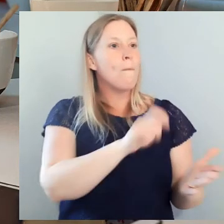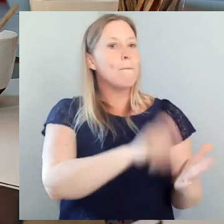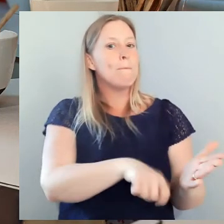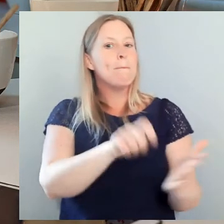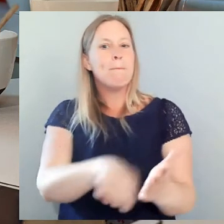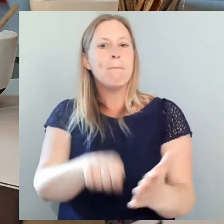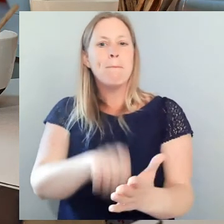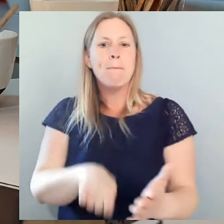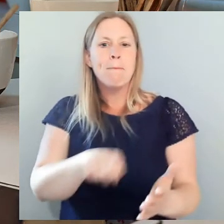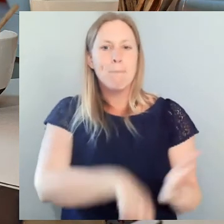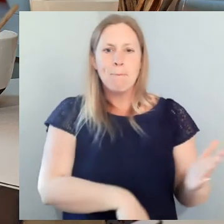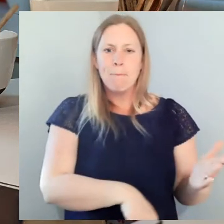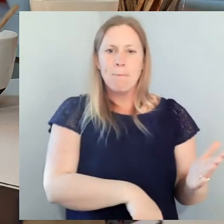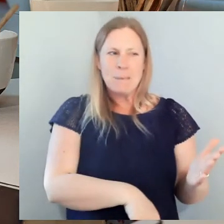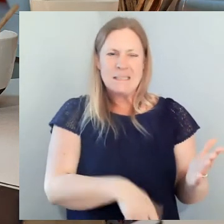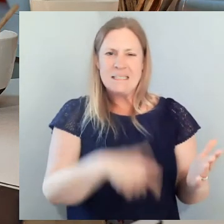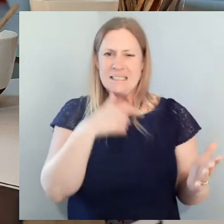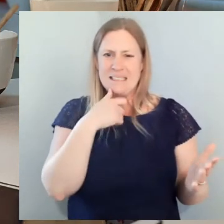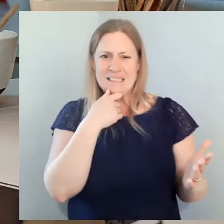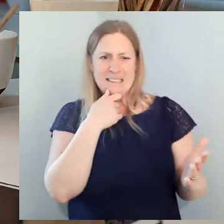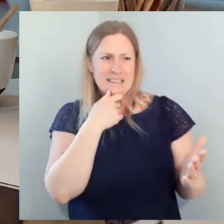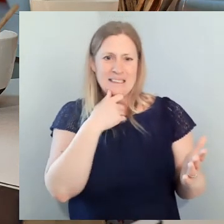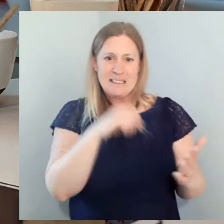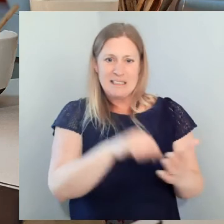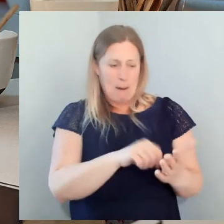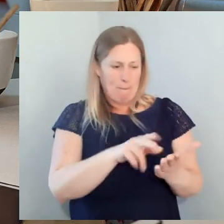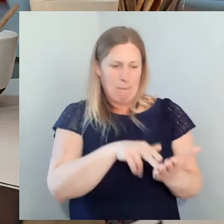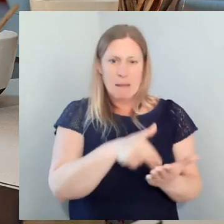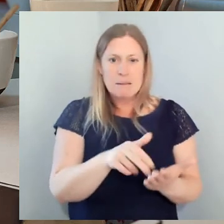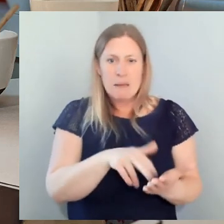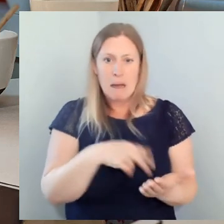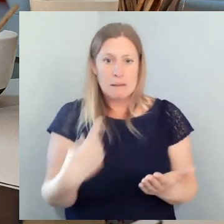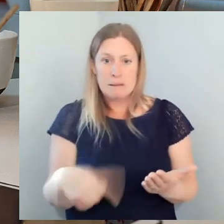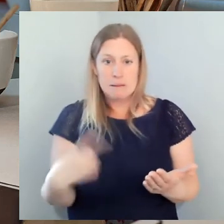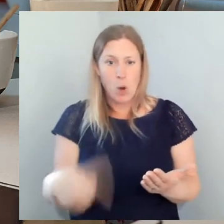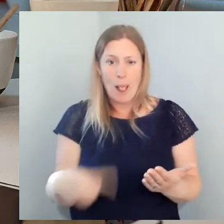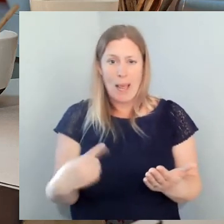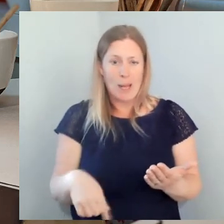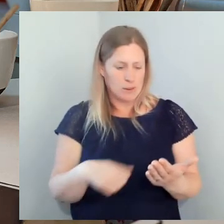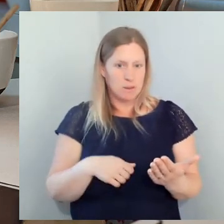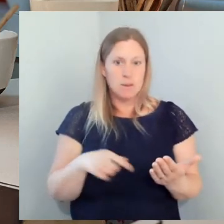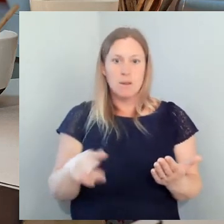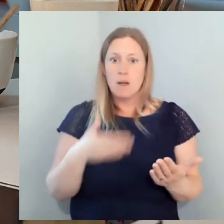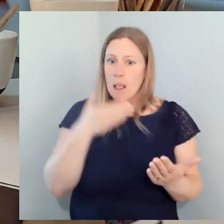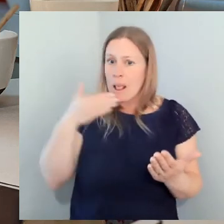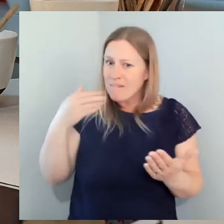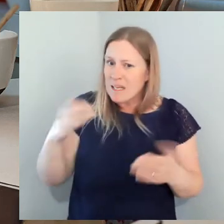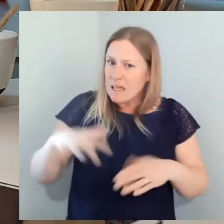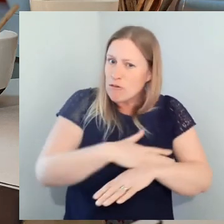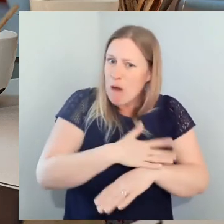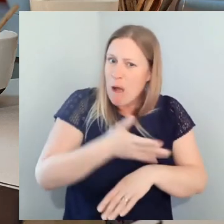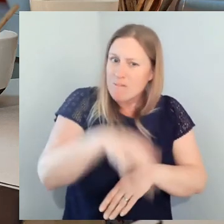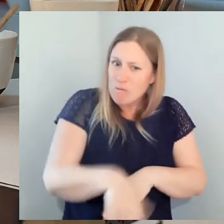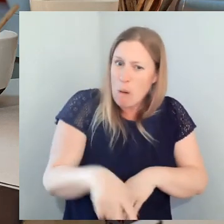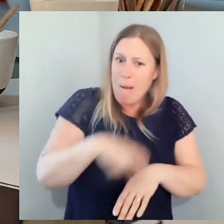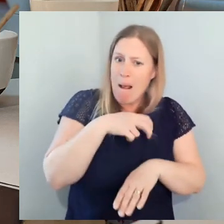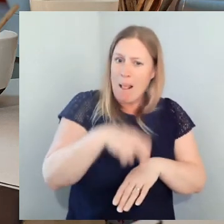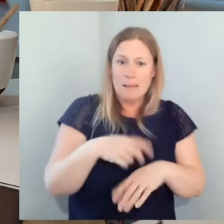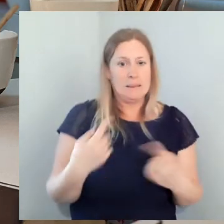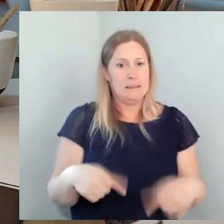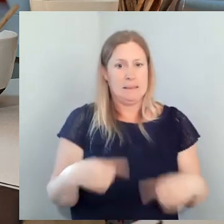I pottered around the store looking for those essentials, there were problems. Butter was frowned upon. That's